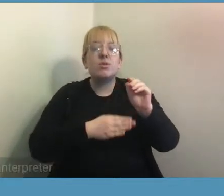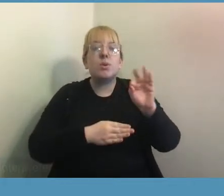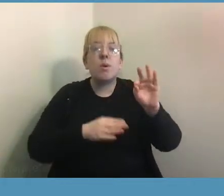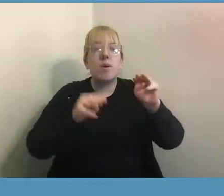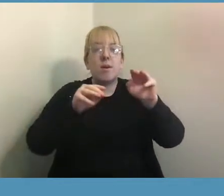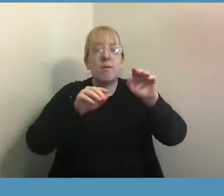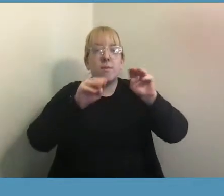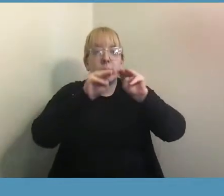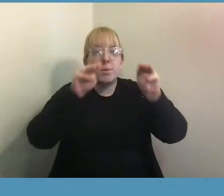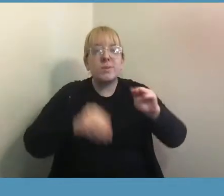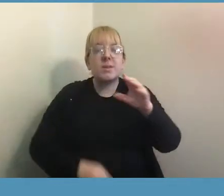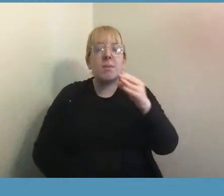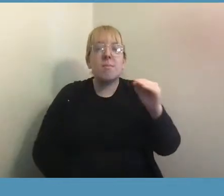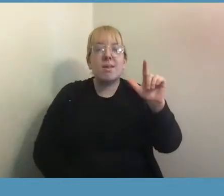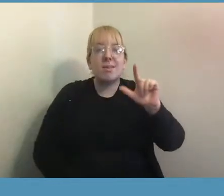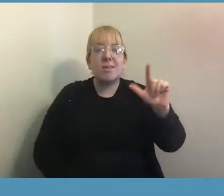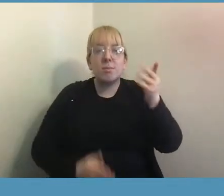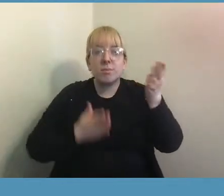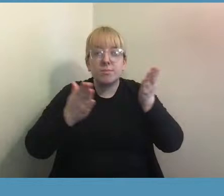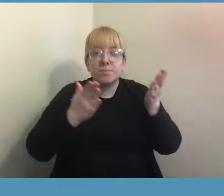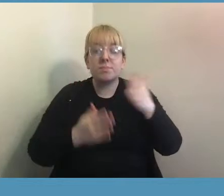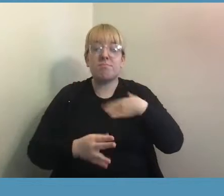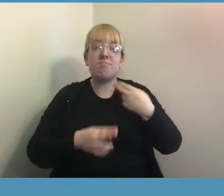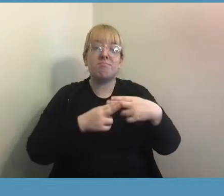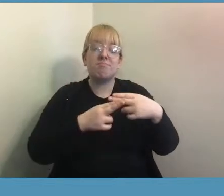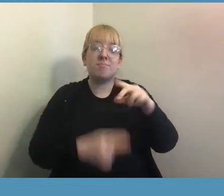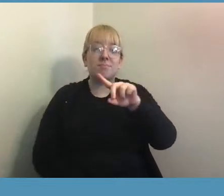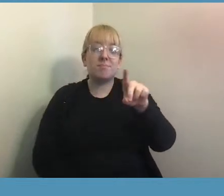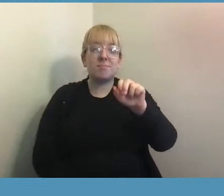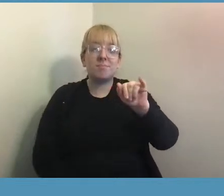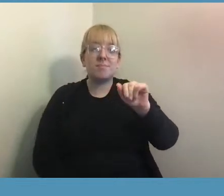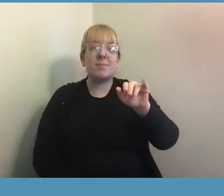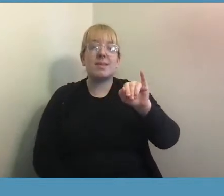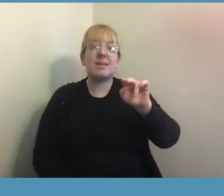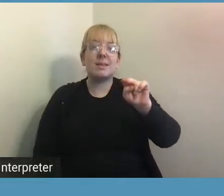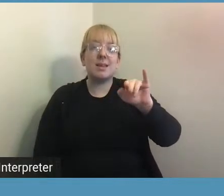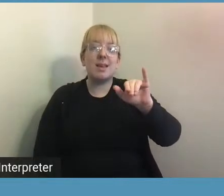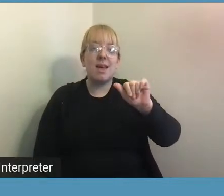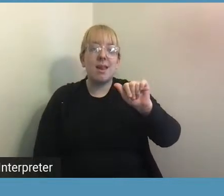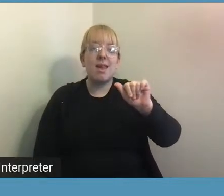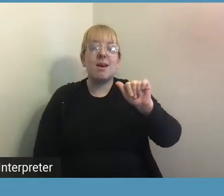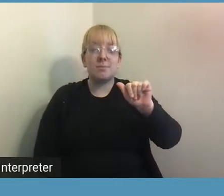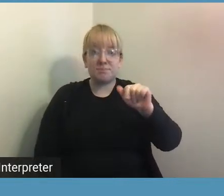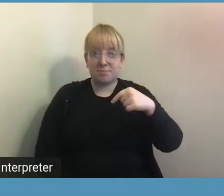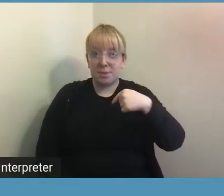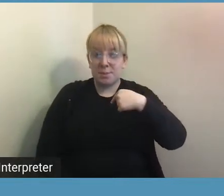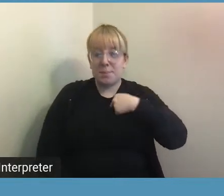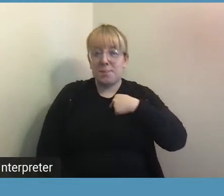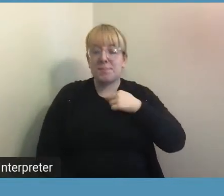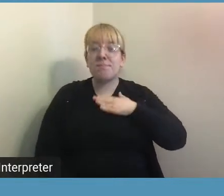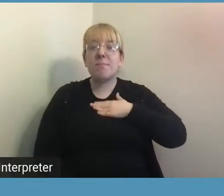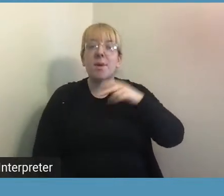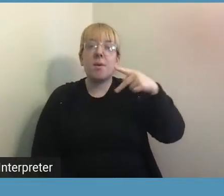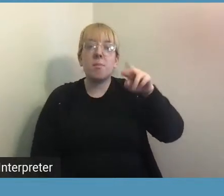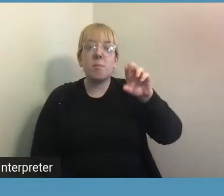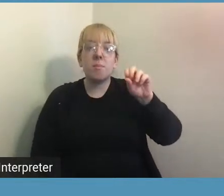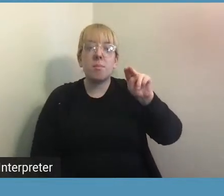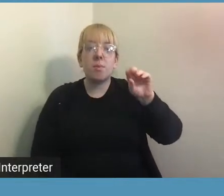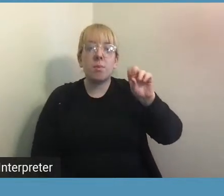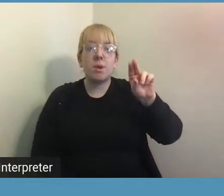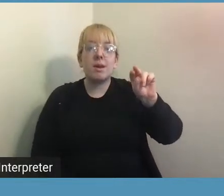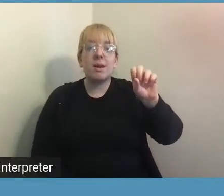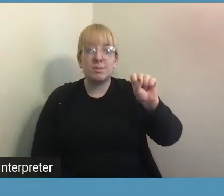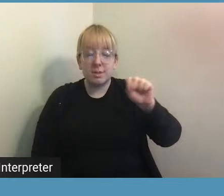Zinnia Willits, and I am the Executive Director of the Southeastern Museums Conference. My pronouns are she, her.